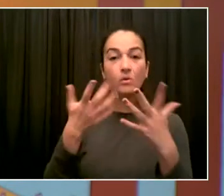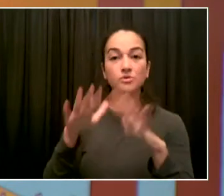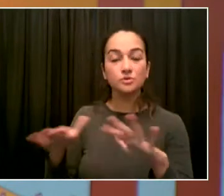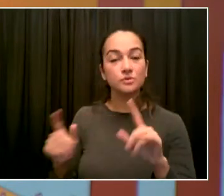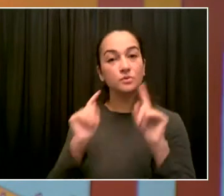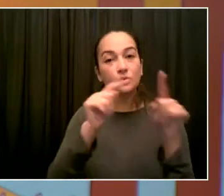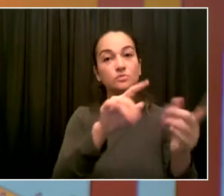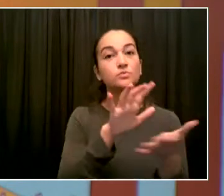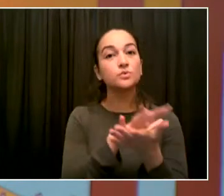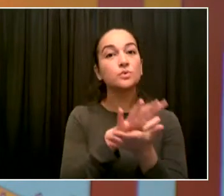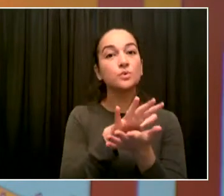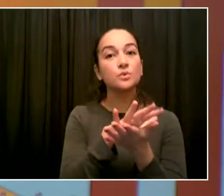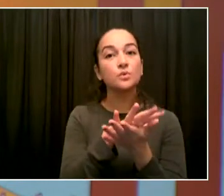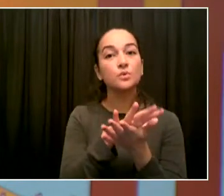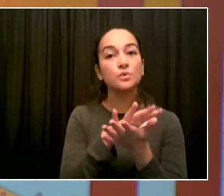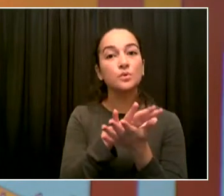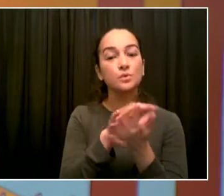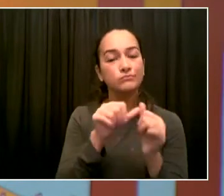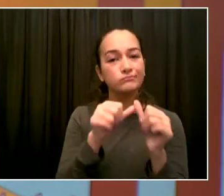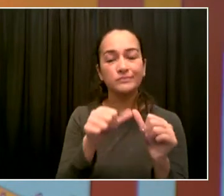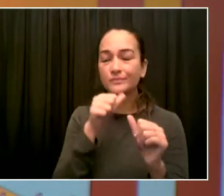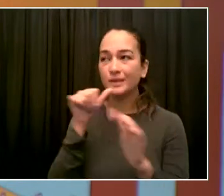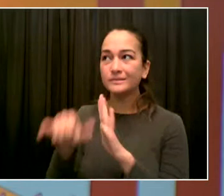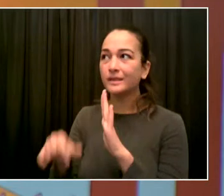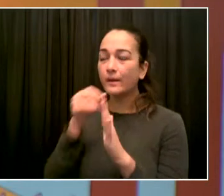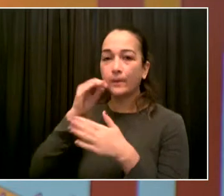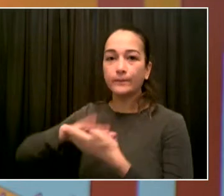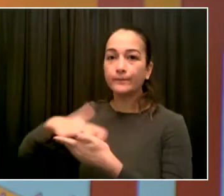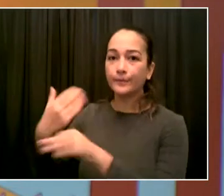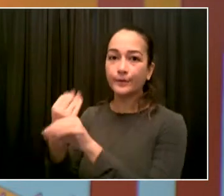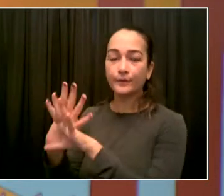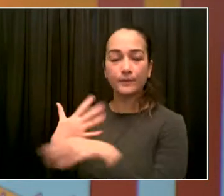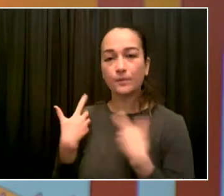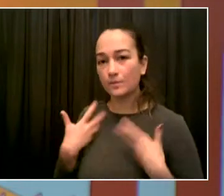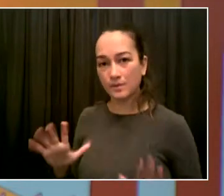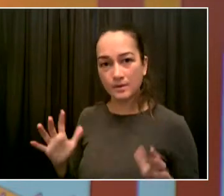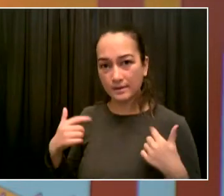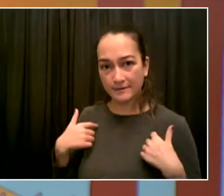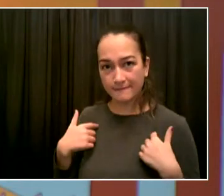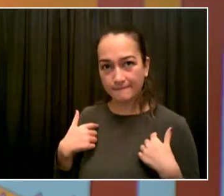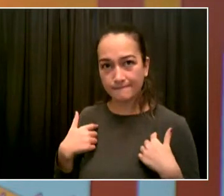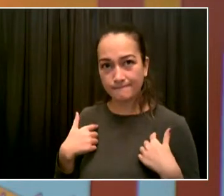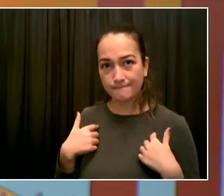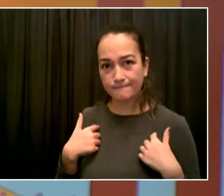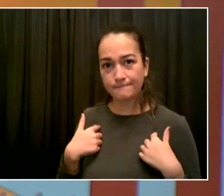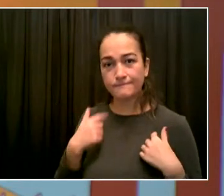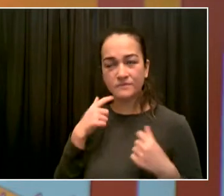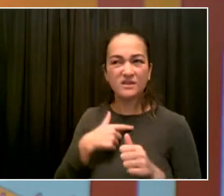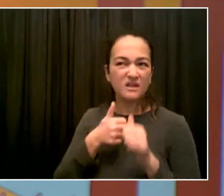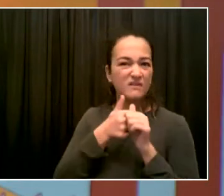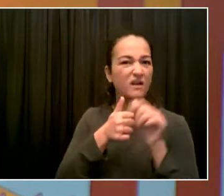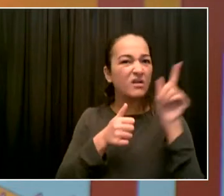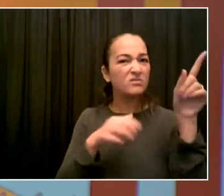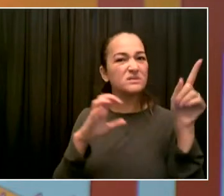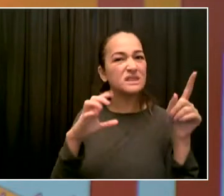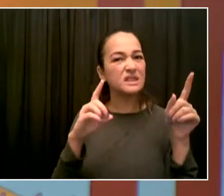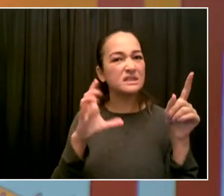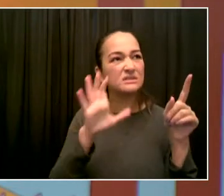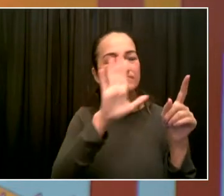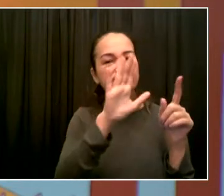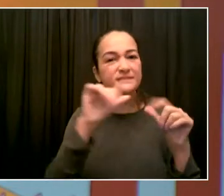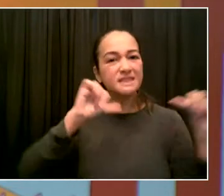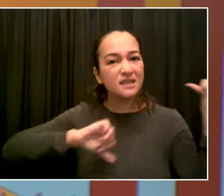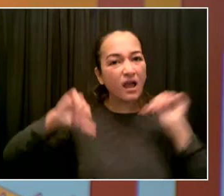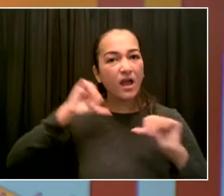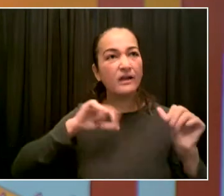on the table to go to the CDC guidance on quarantine and to go to the weekly